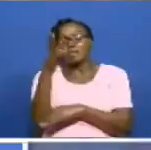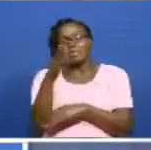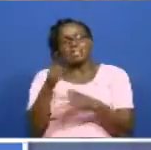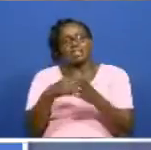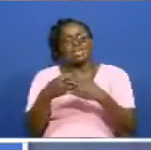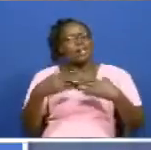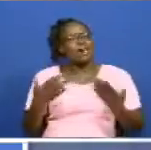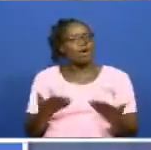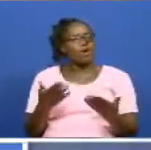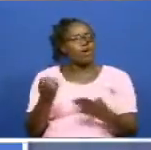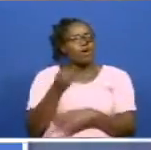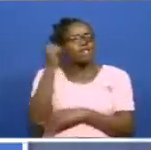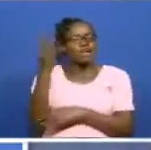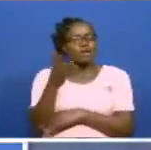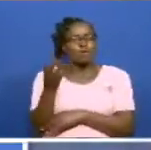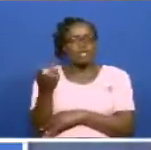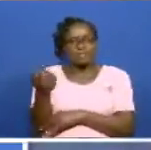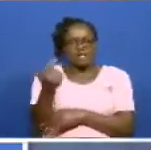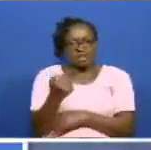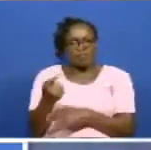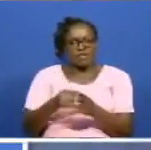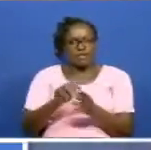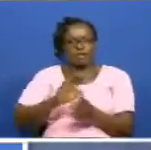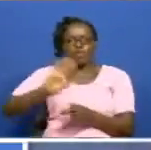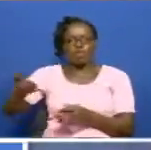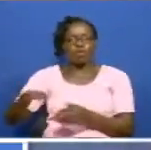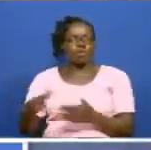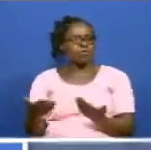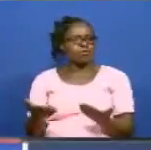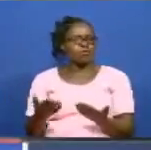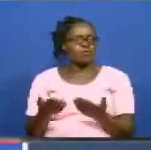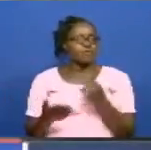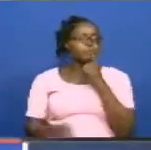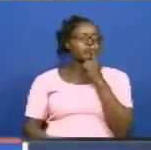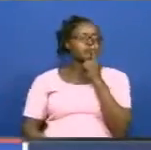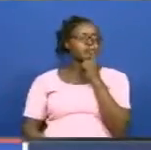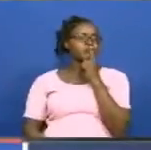ambulance imefika na tena ikaondoka. Asikupata jibu.